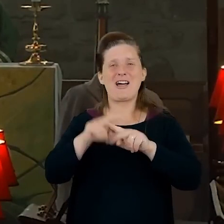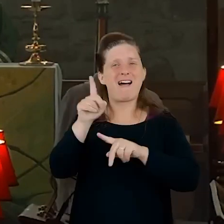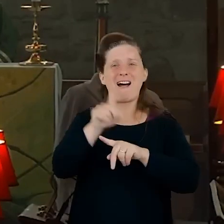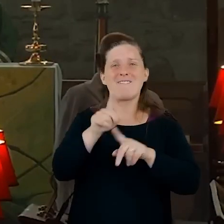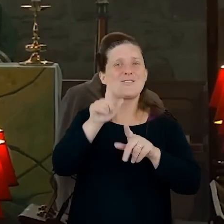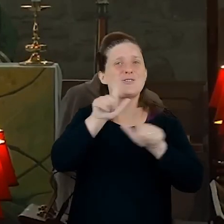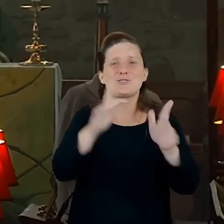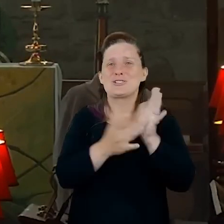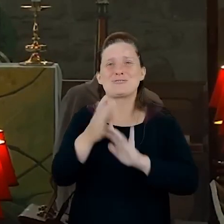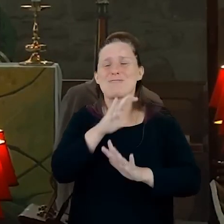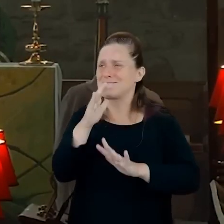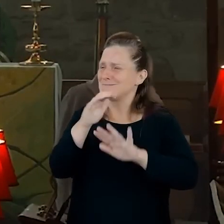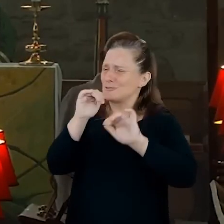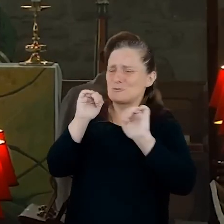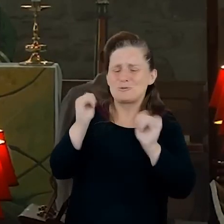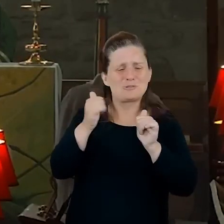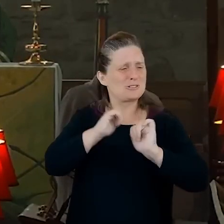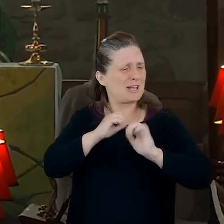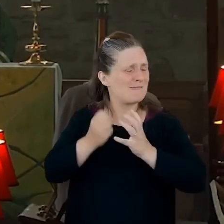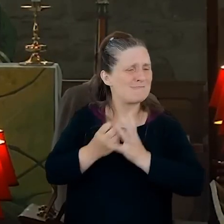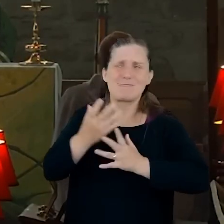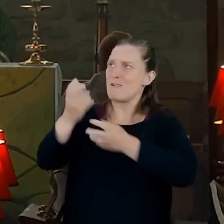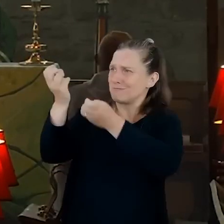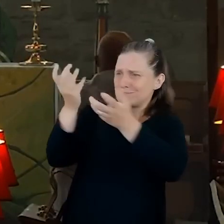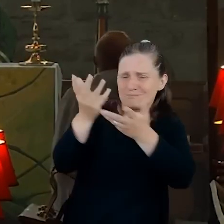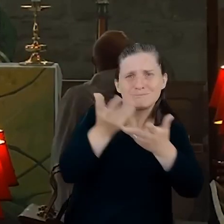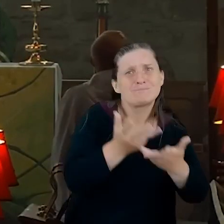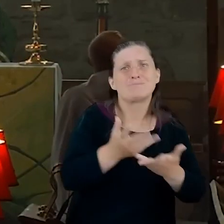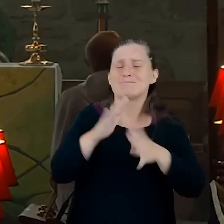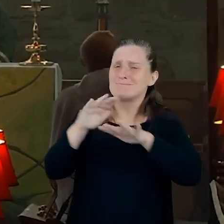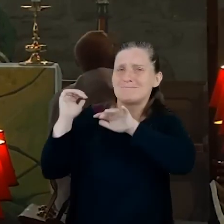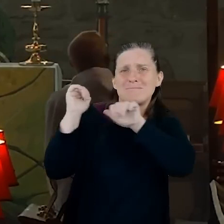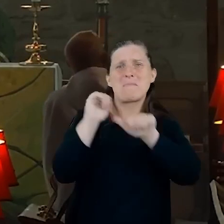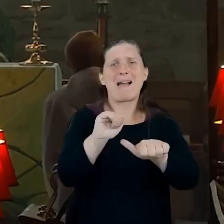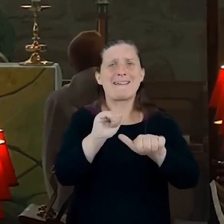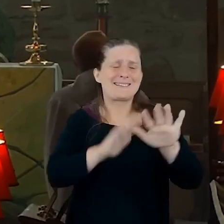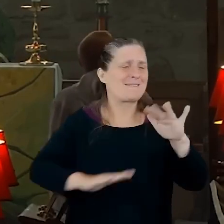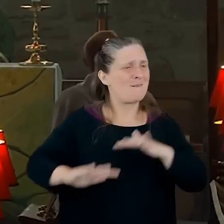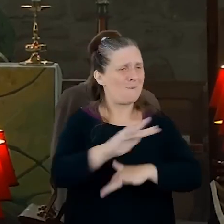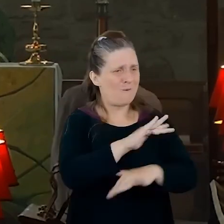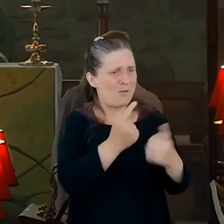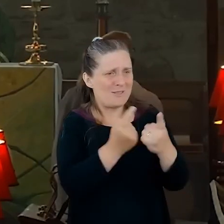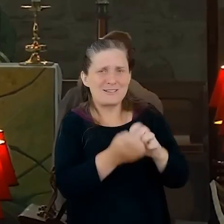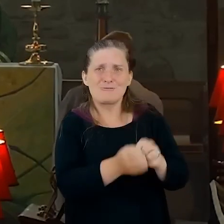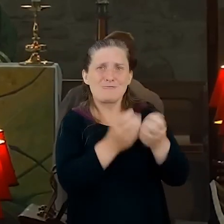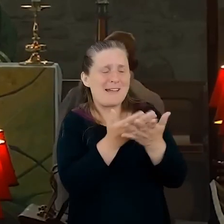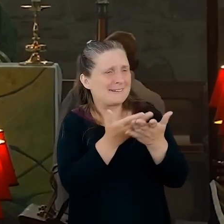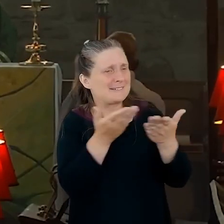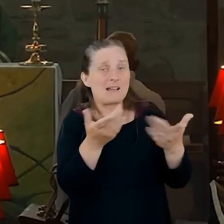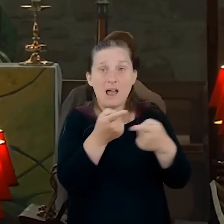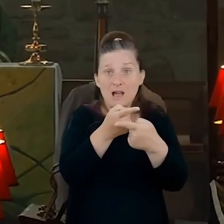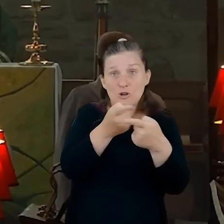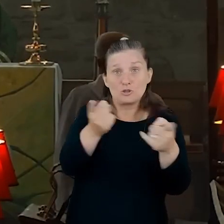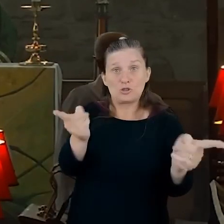of our Lord Jesus Christ, the source of all goodness and growth, pour his blessing upon all things